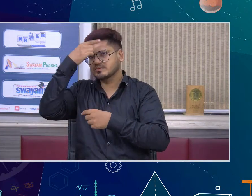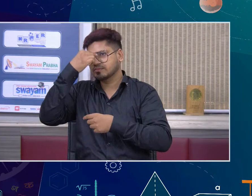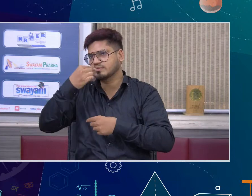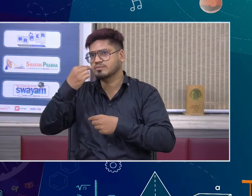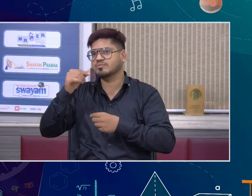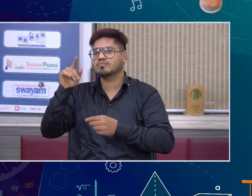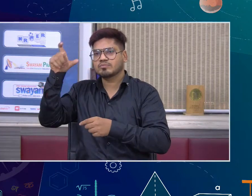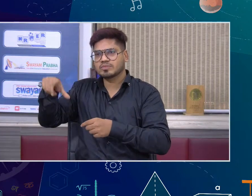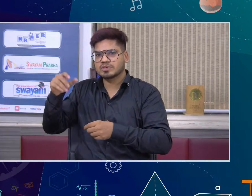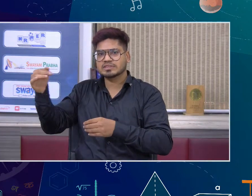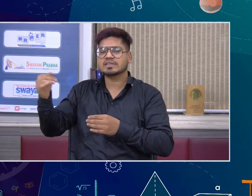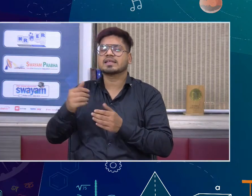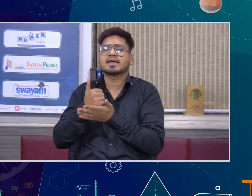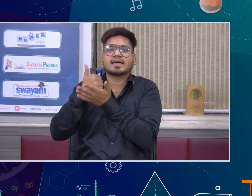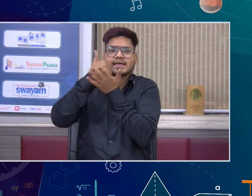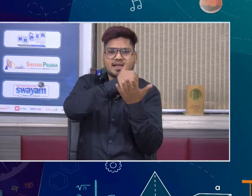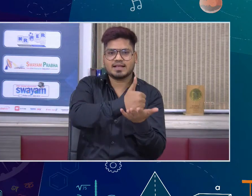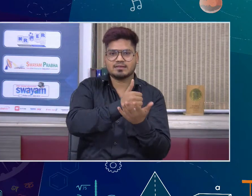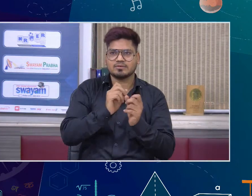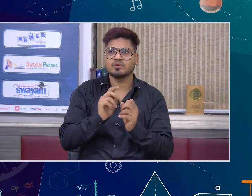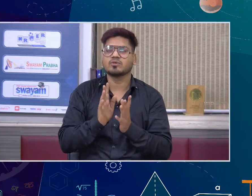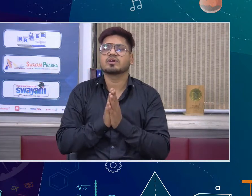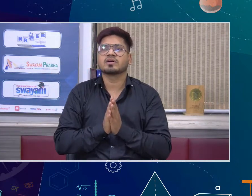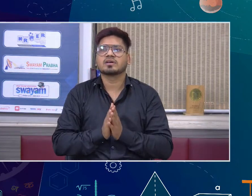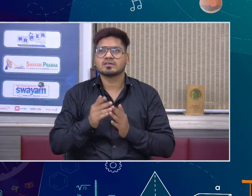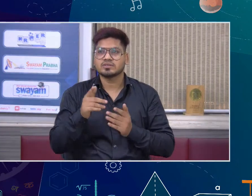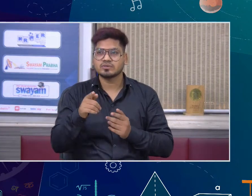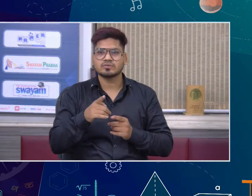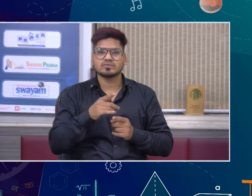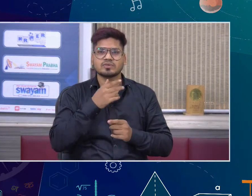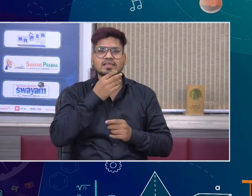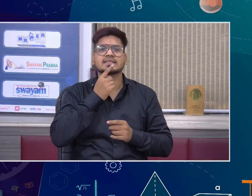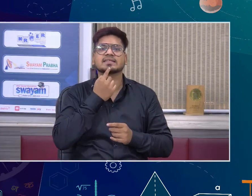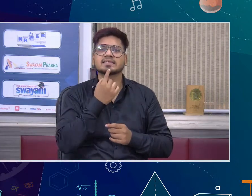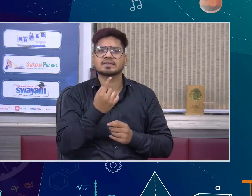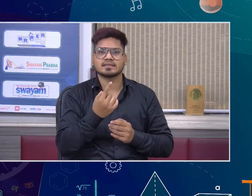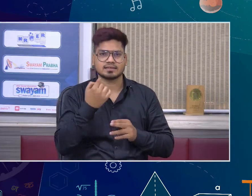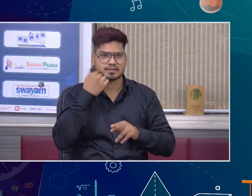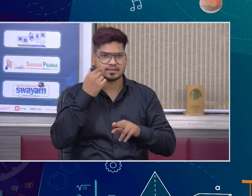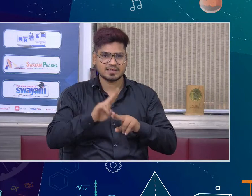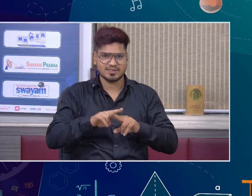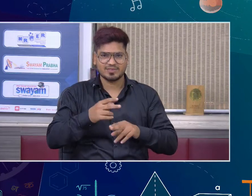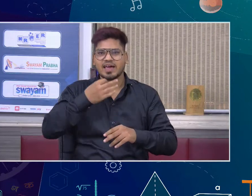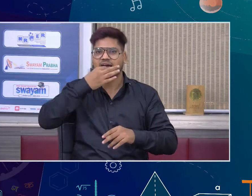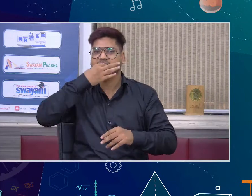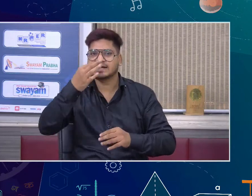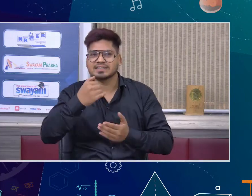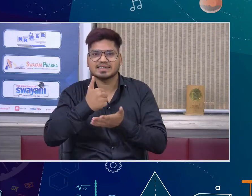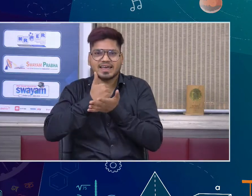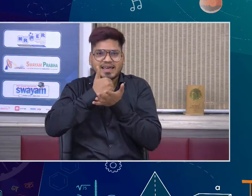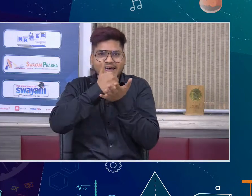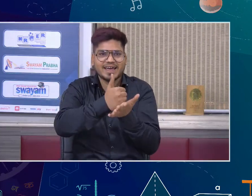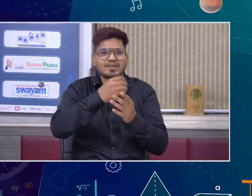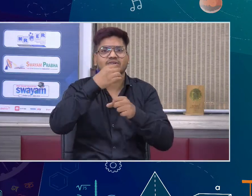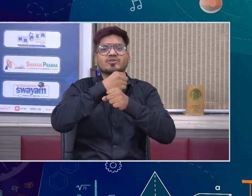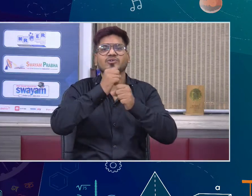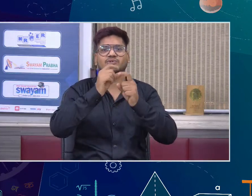farmer. Okay. So, are you saying that we only ask help from